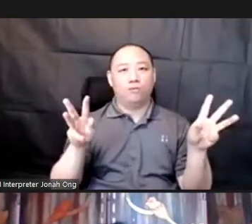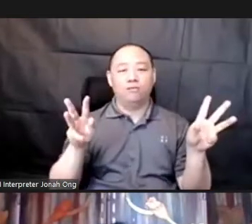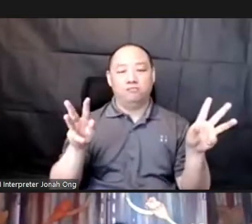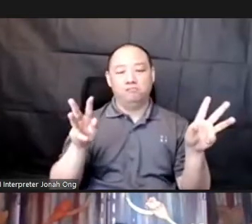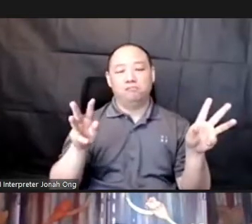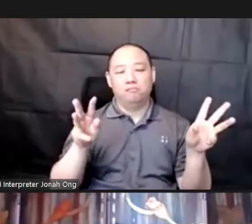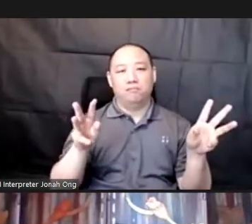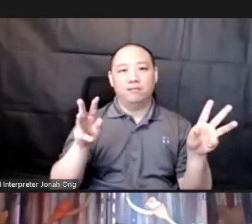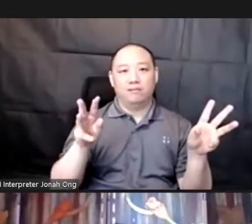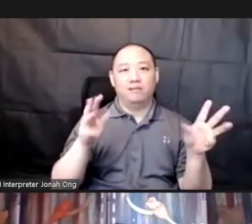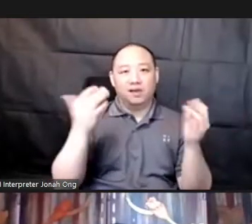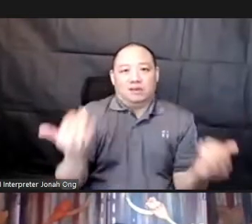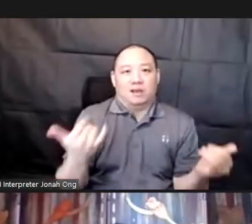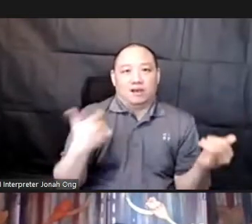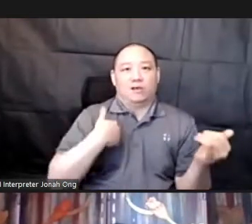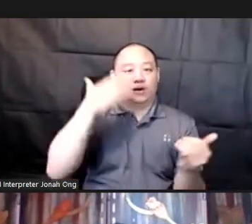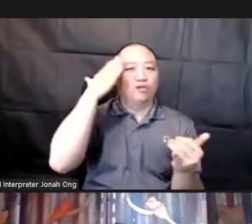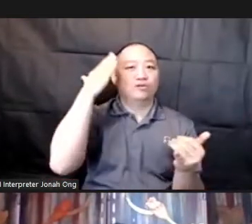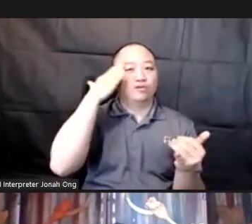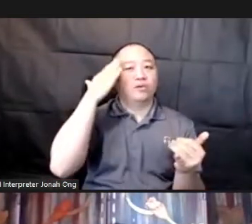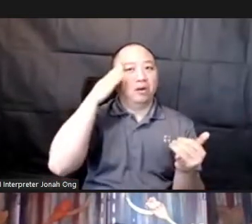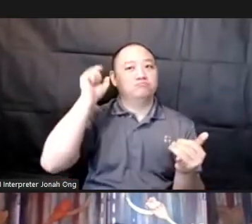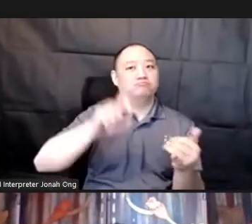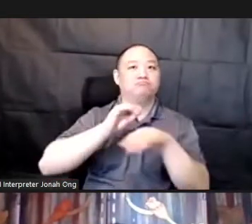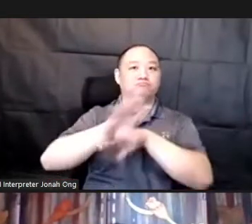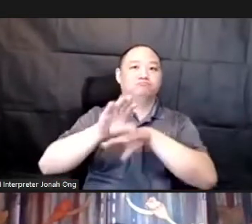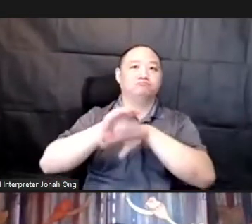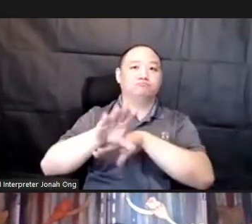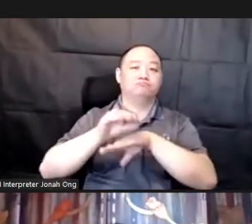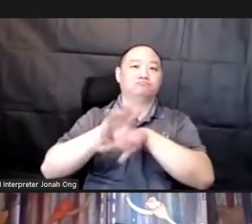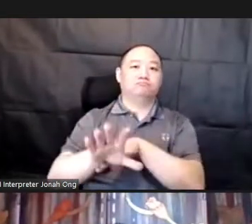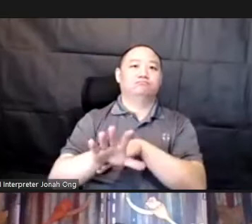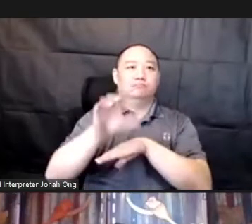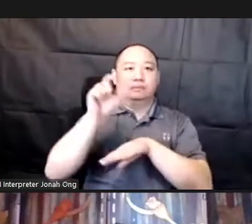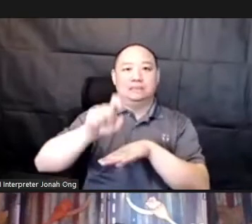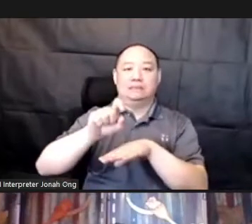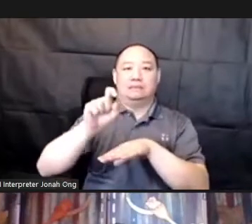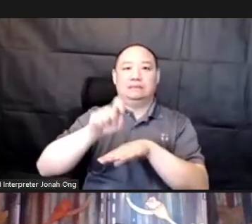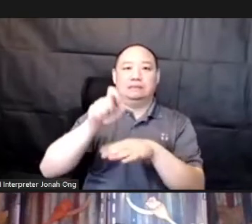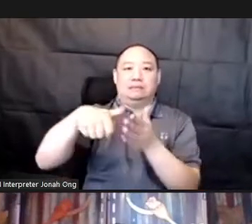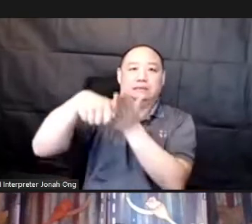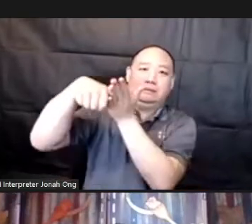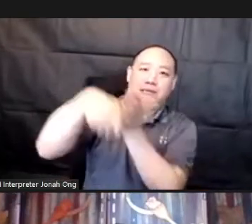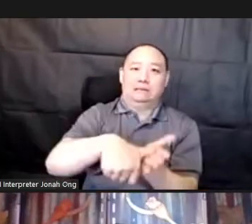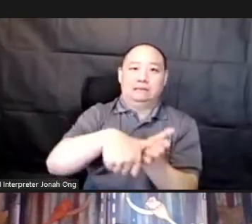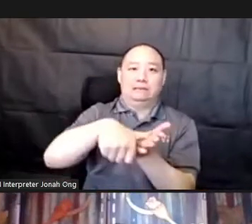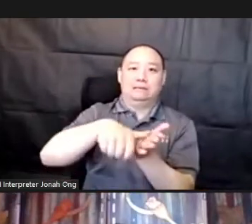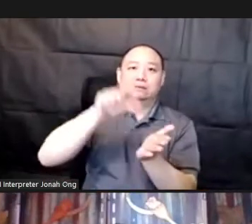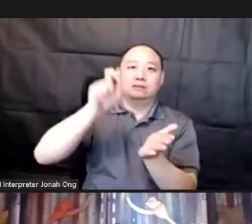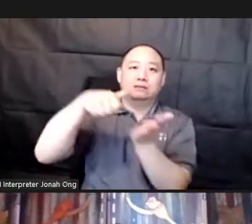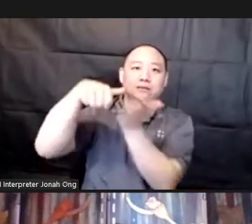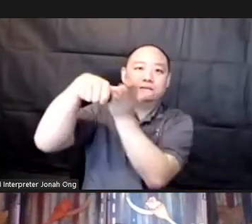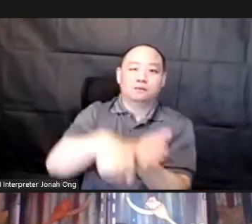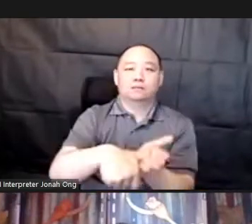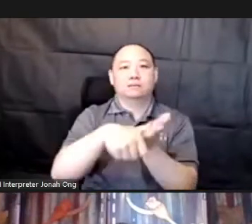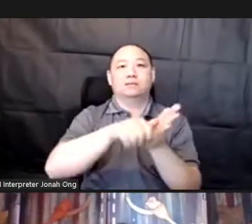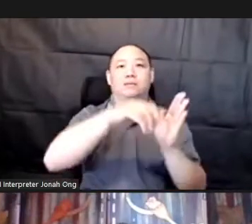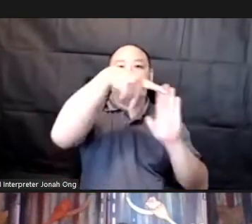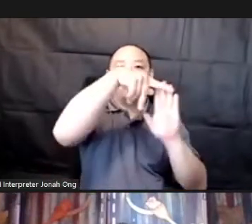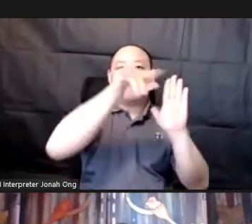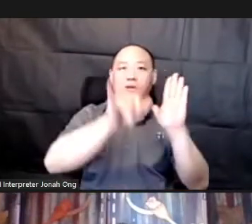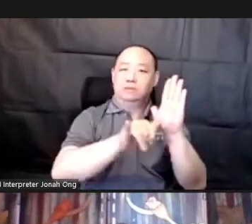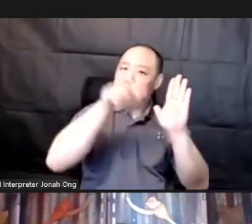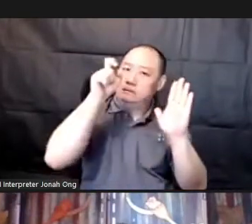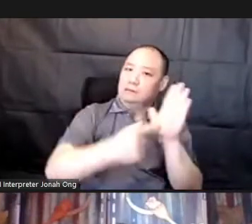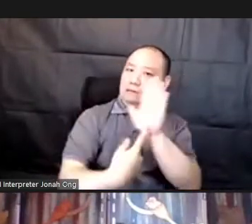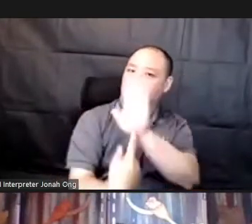it's something that we definitely need to advocate for. We need to pressure and push companies to, I guess, implement this policy and make it happen